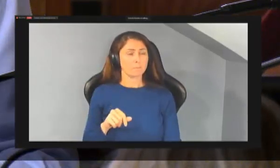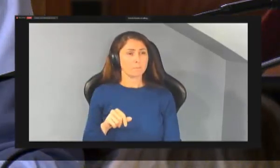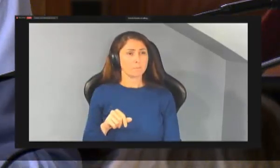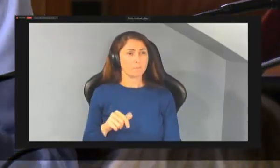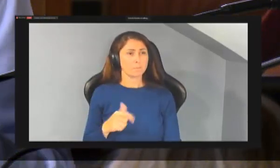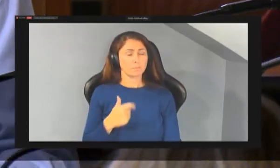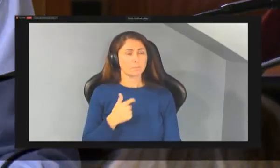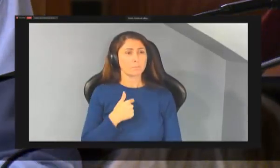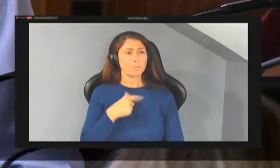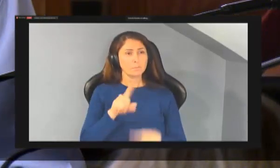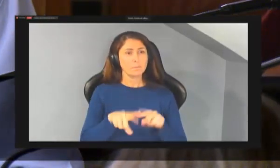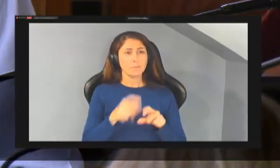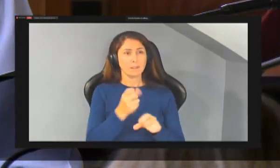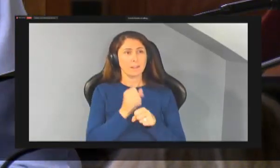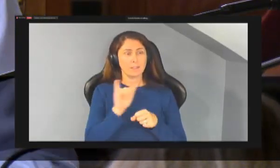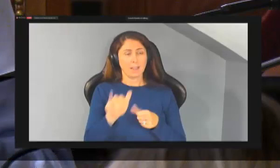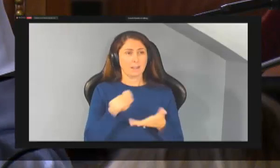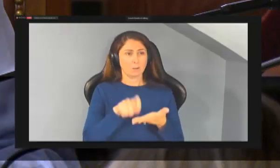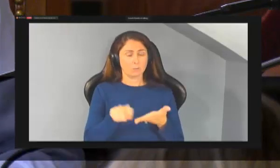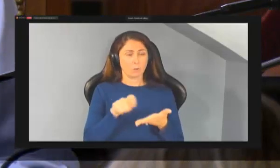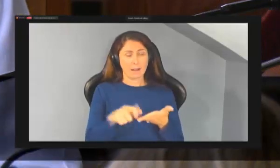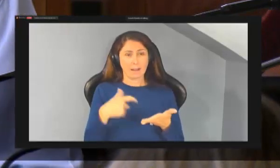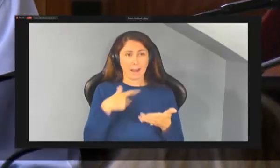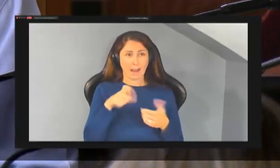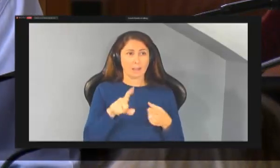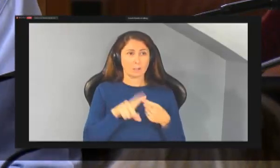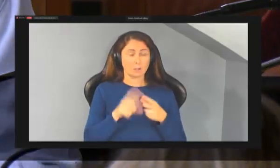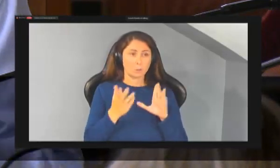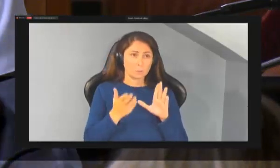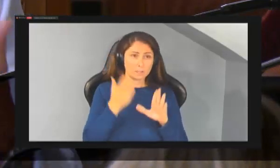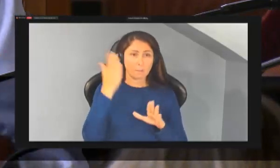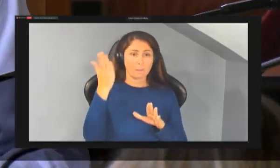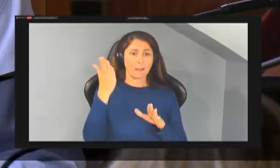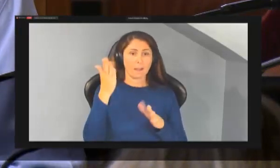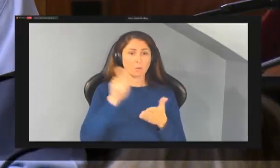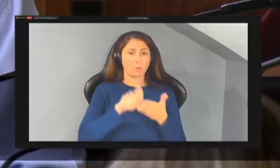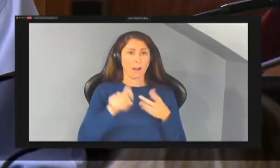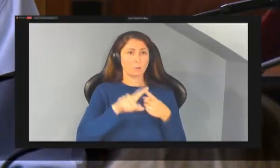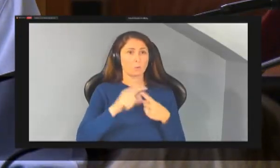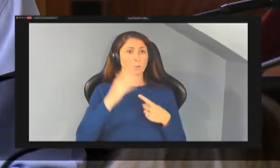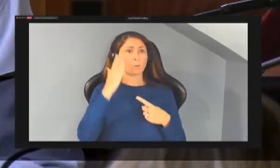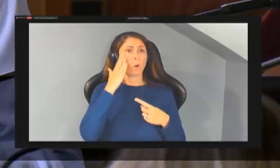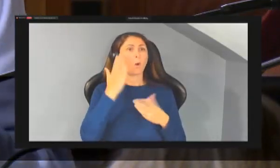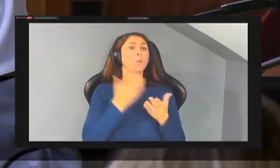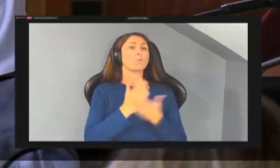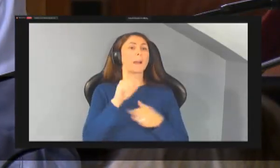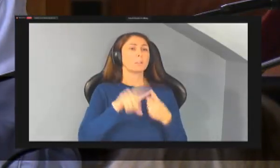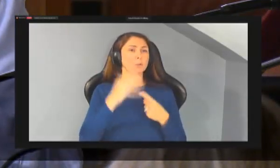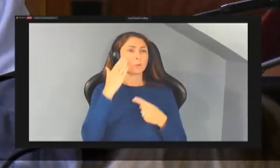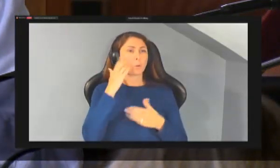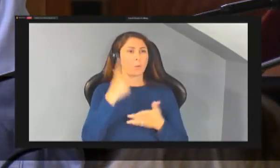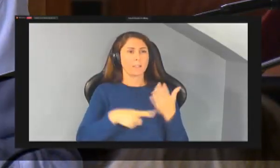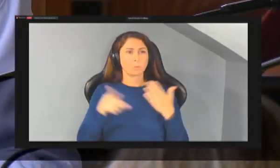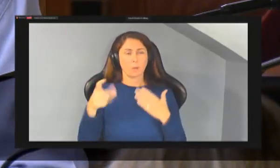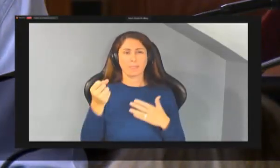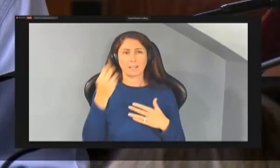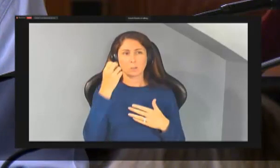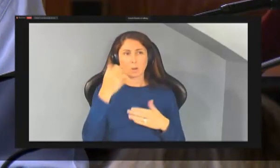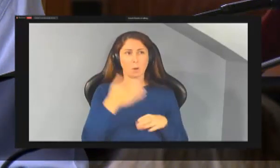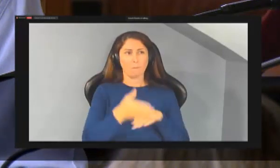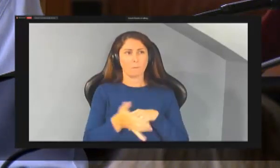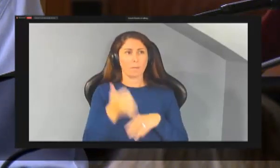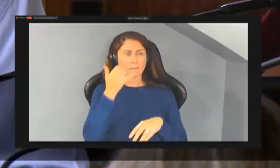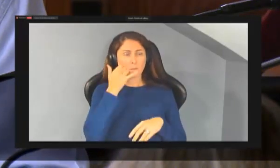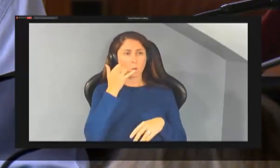that in writing. I had to submit right to know, but that's what they told me over the phone. I have the statistics.